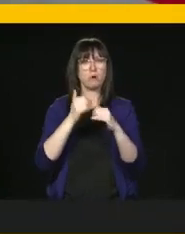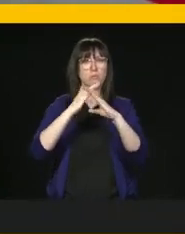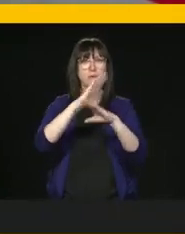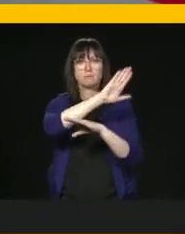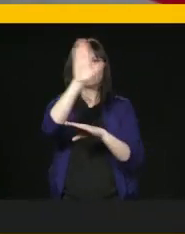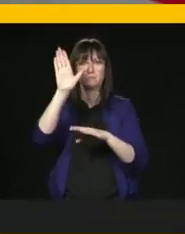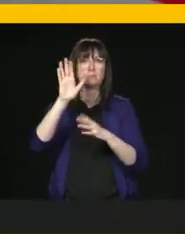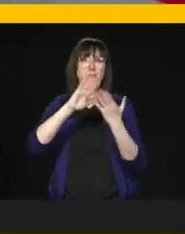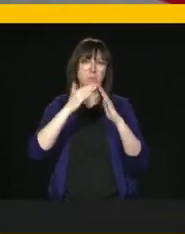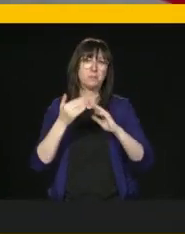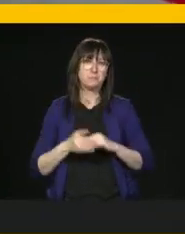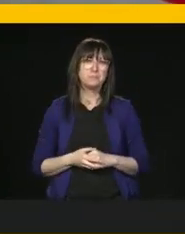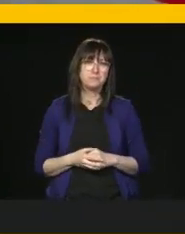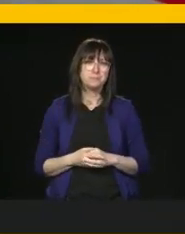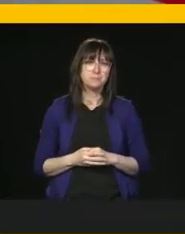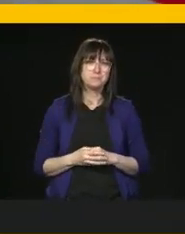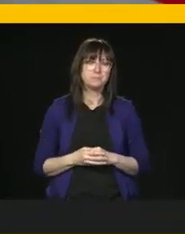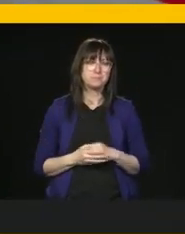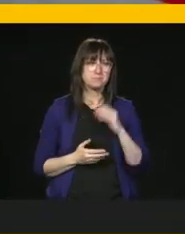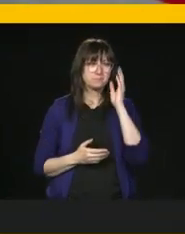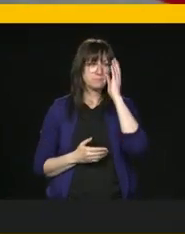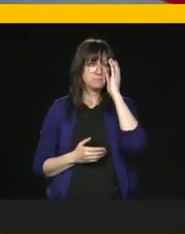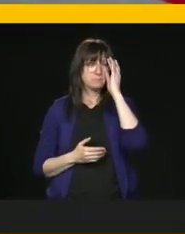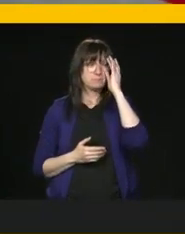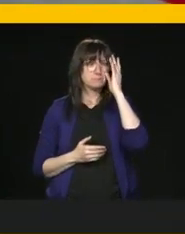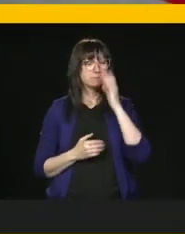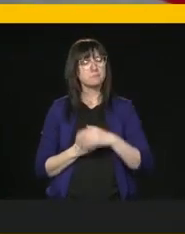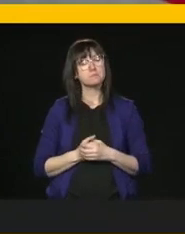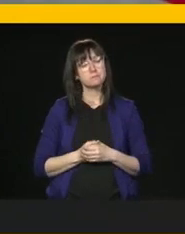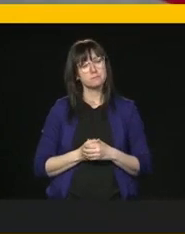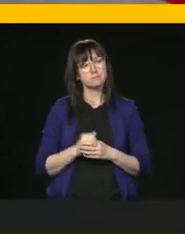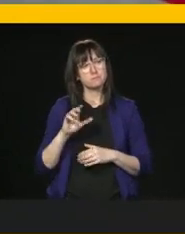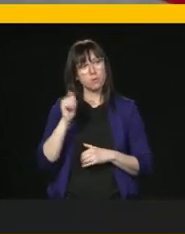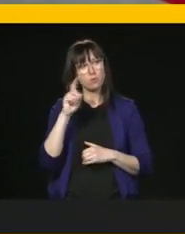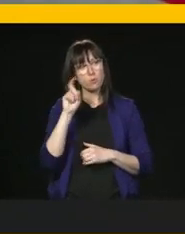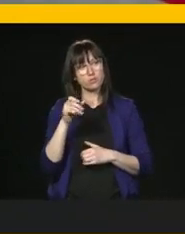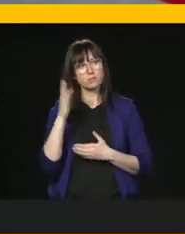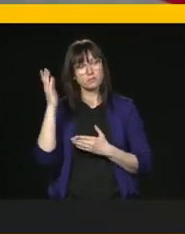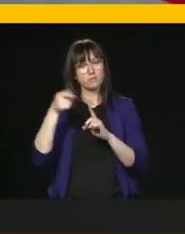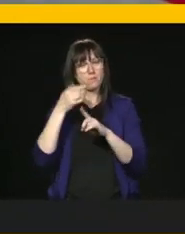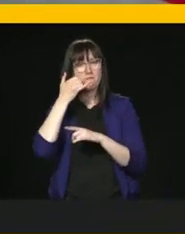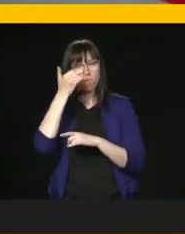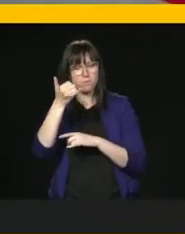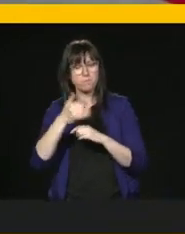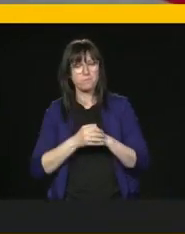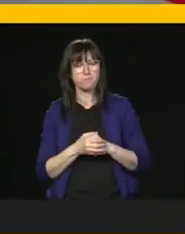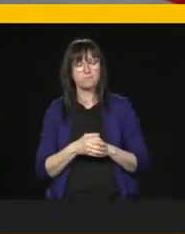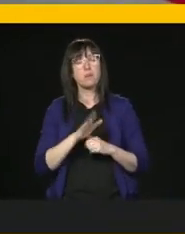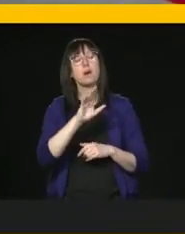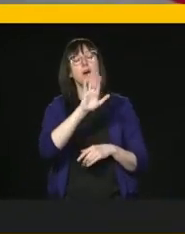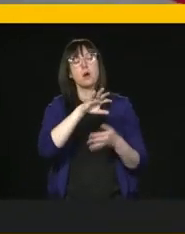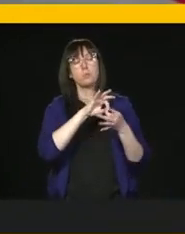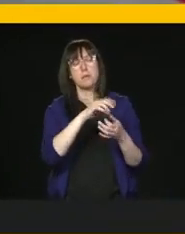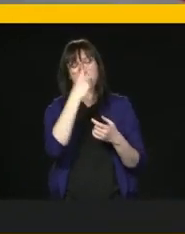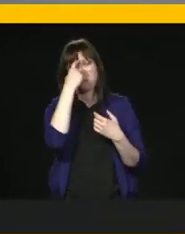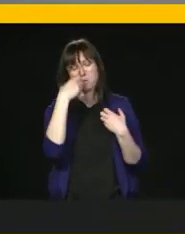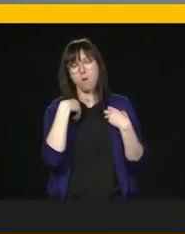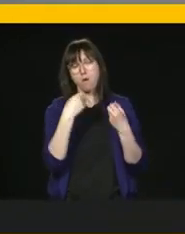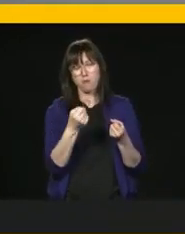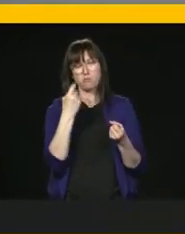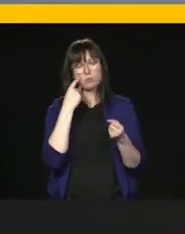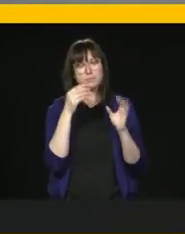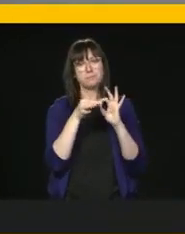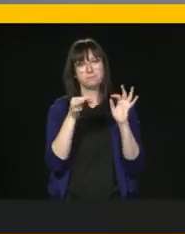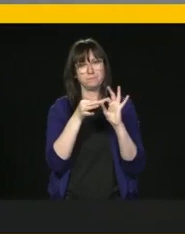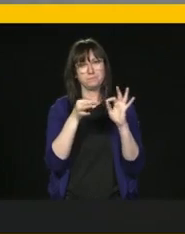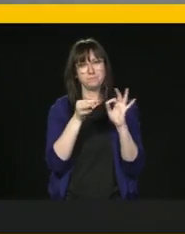Question suivie, Emily. Yeah, about mental health that you just mentioned, what